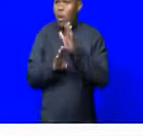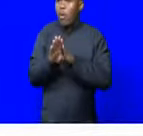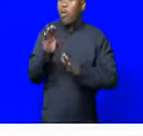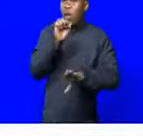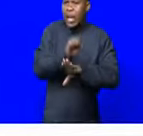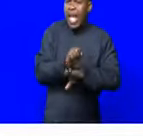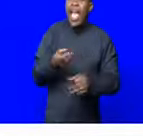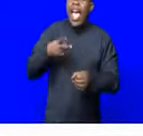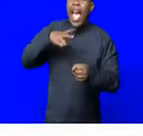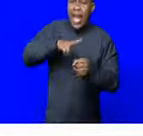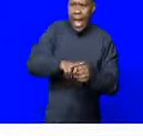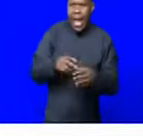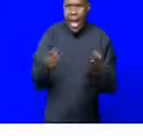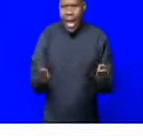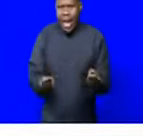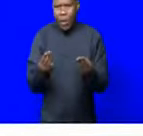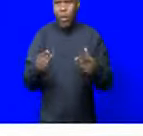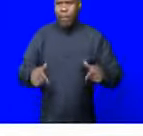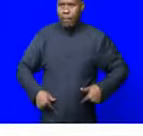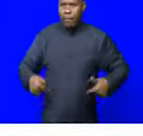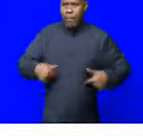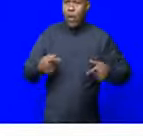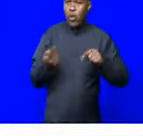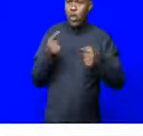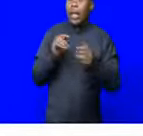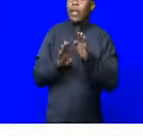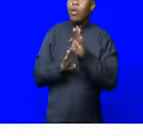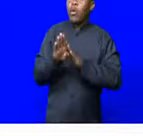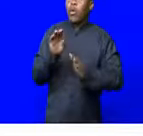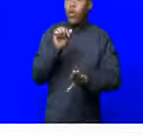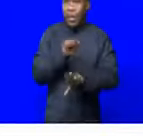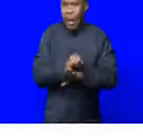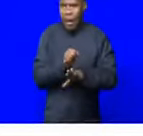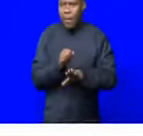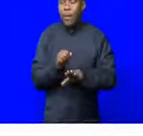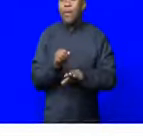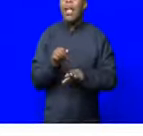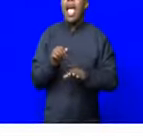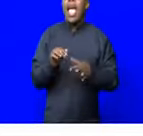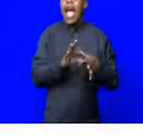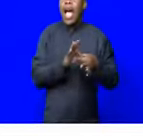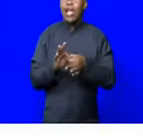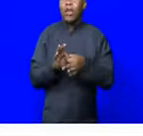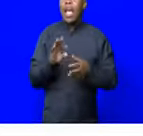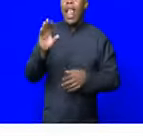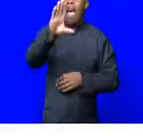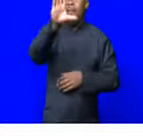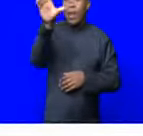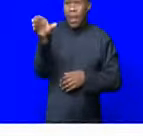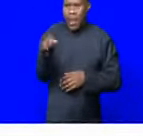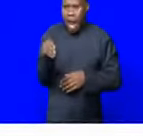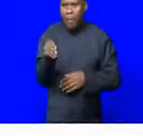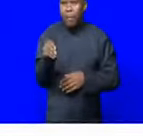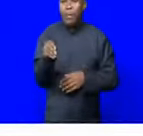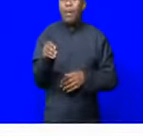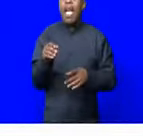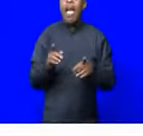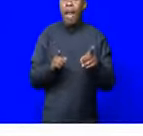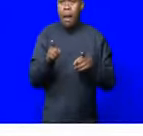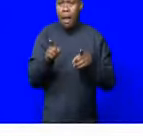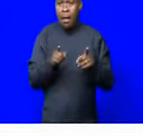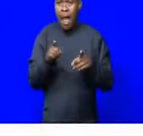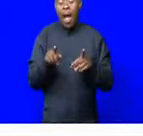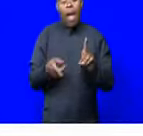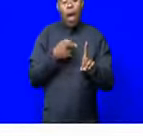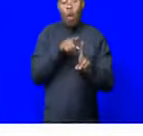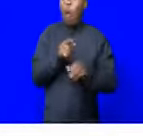grassroots socio-economic development. The executive director for the ACOSCA, George Ombado, says one of the key issues